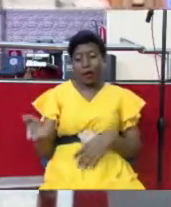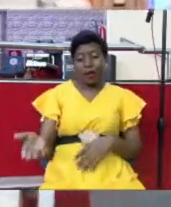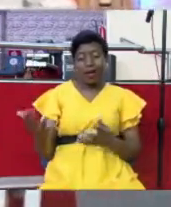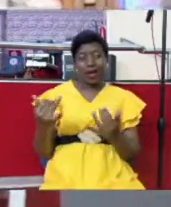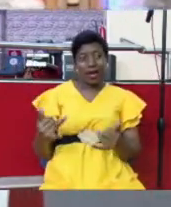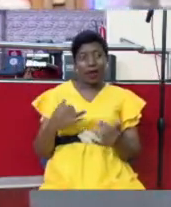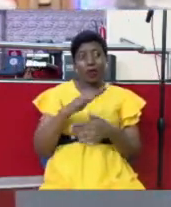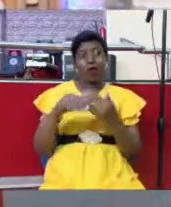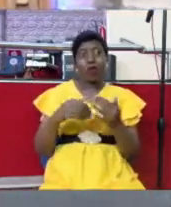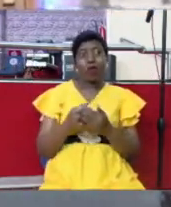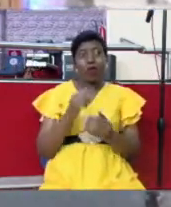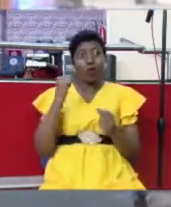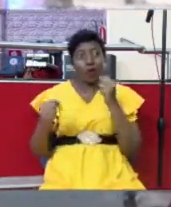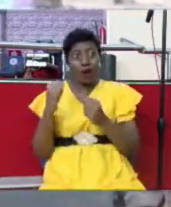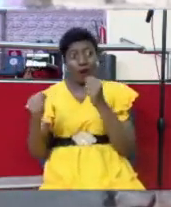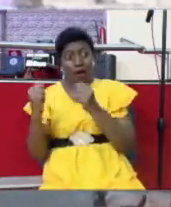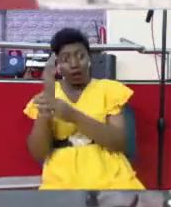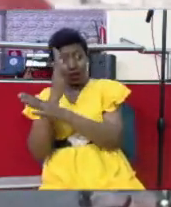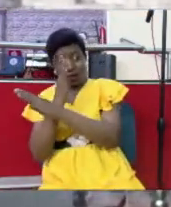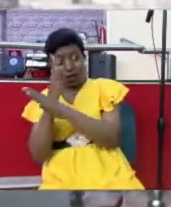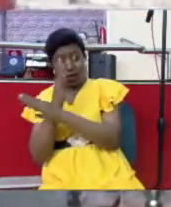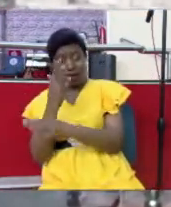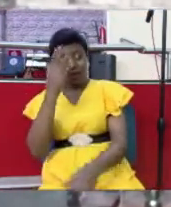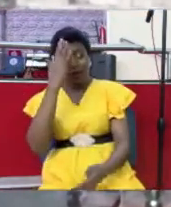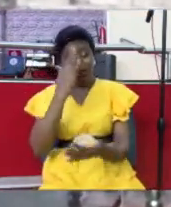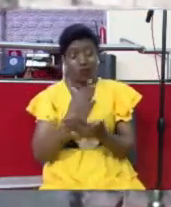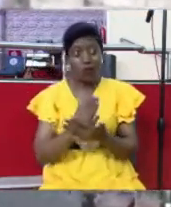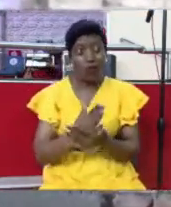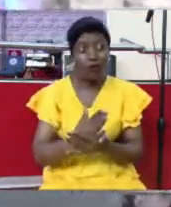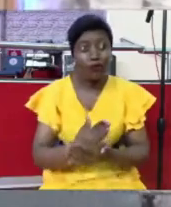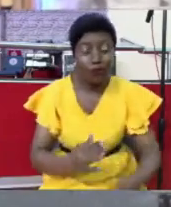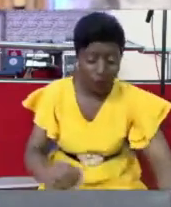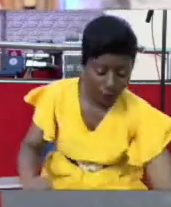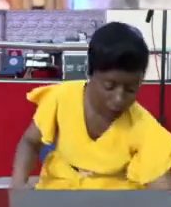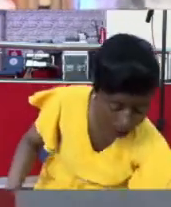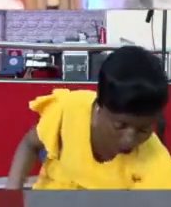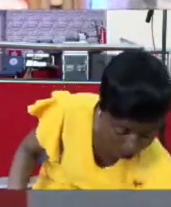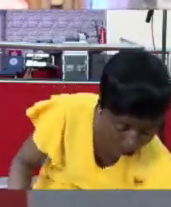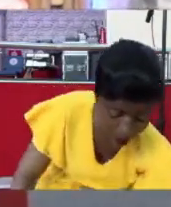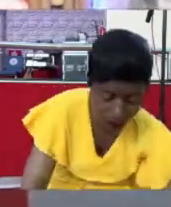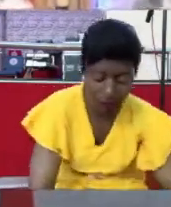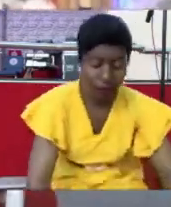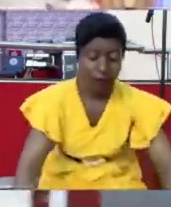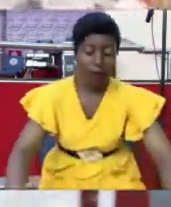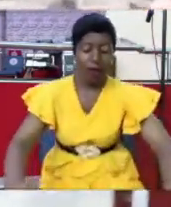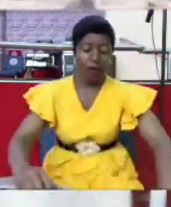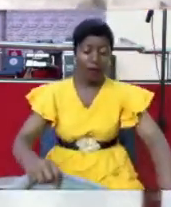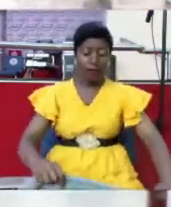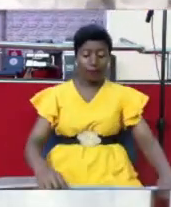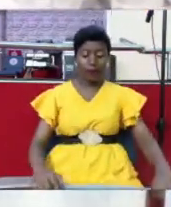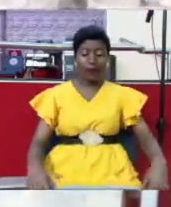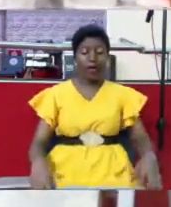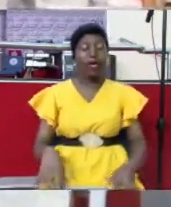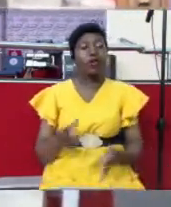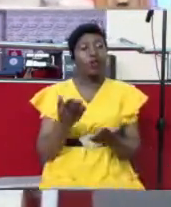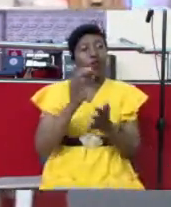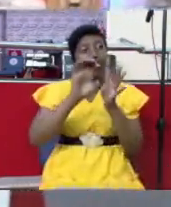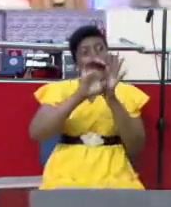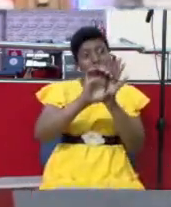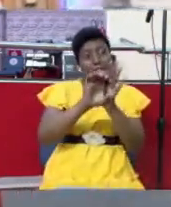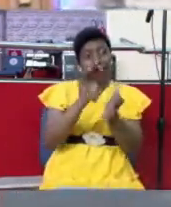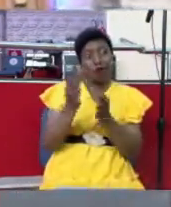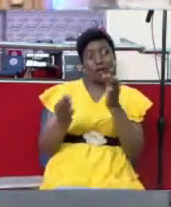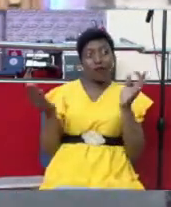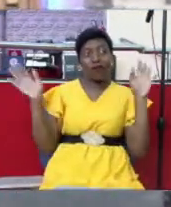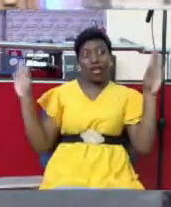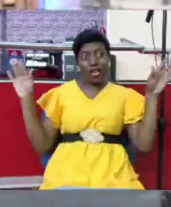atakuwa anakimbia kujificha. And he comes into this place with wings and goes like, the Lord has sent me in this place, my friend.